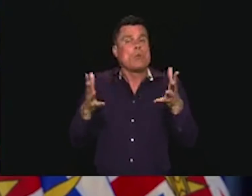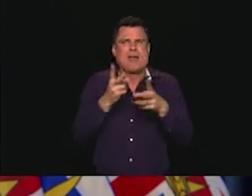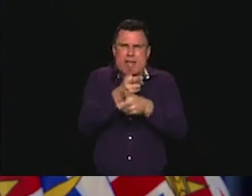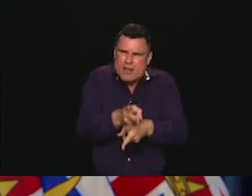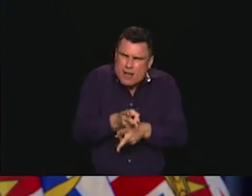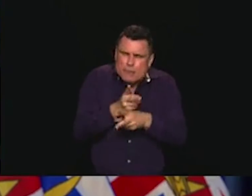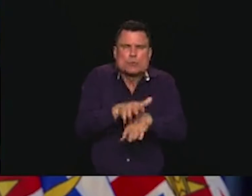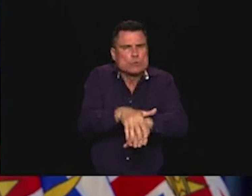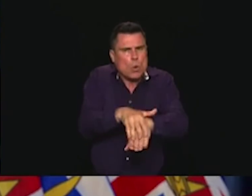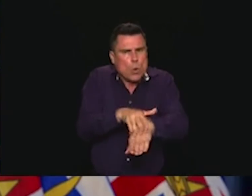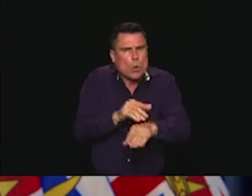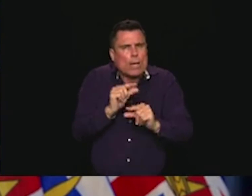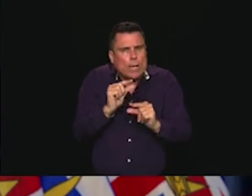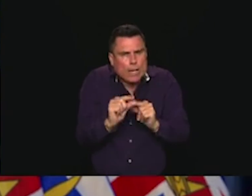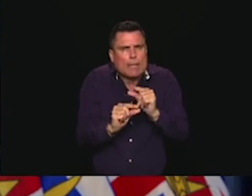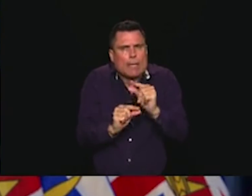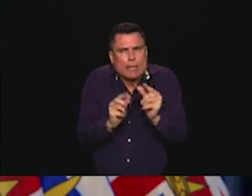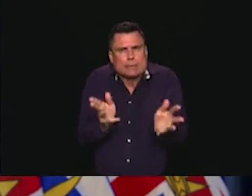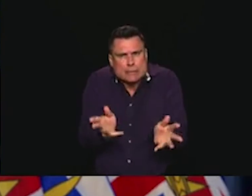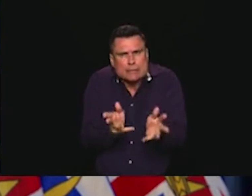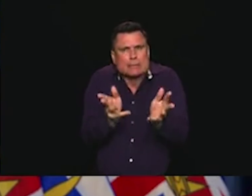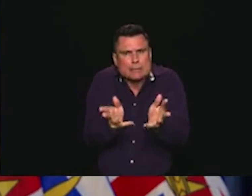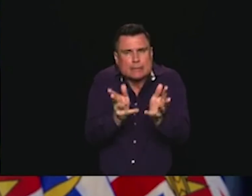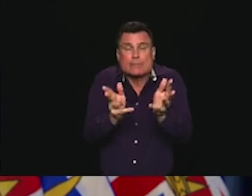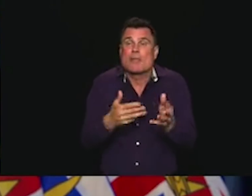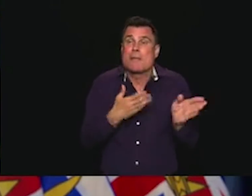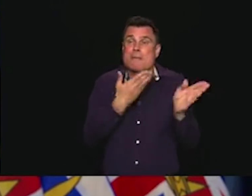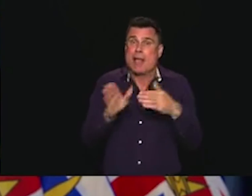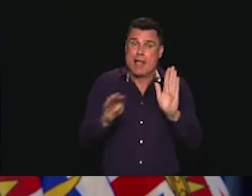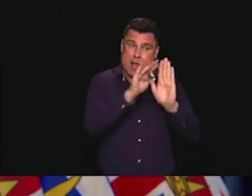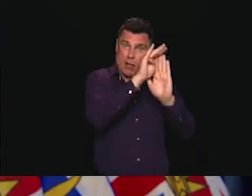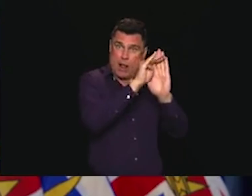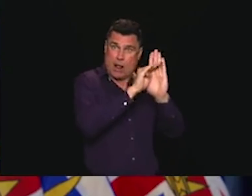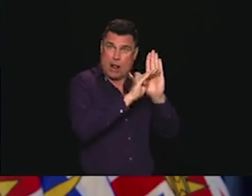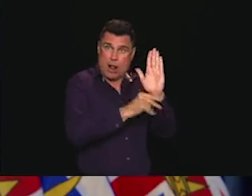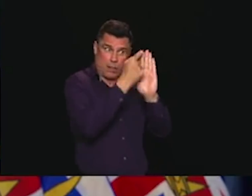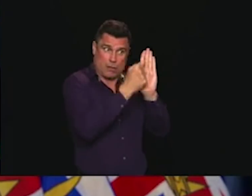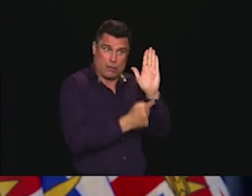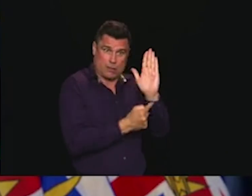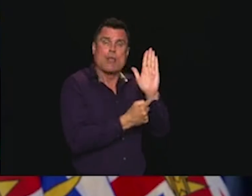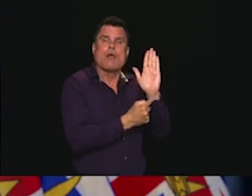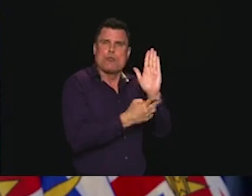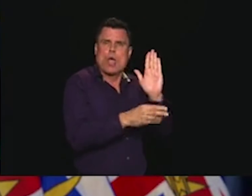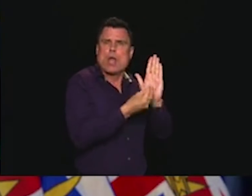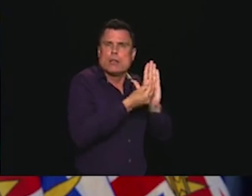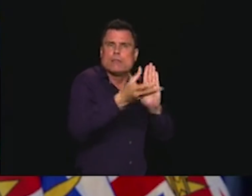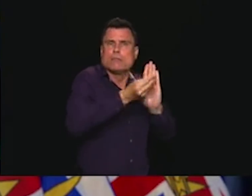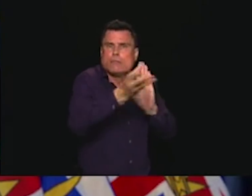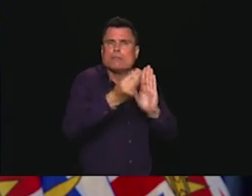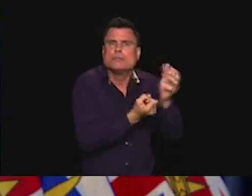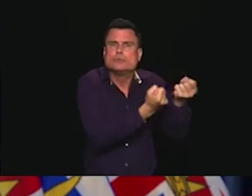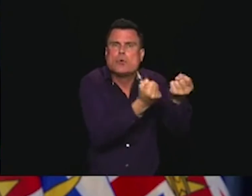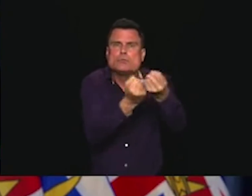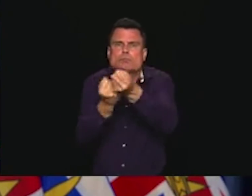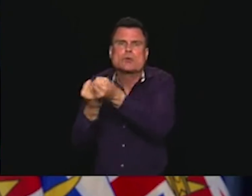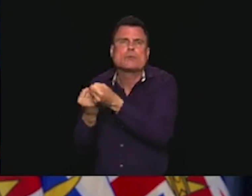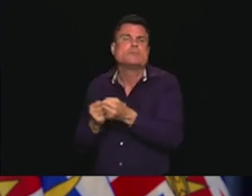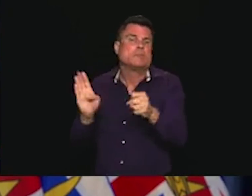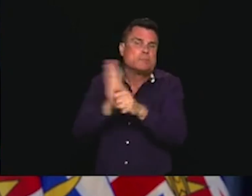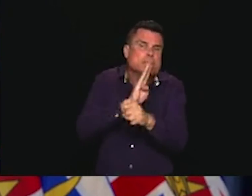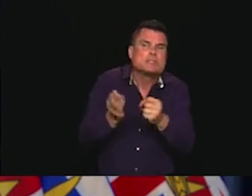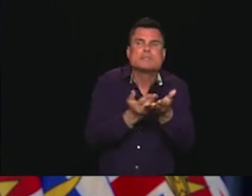and thoughtfully together. We can flatten our curve and safely reopen our province. But we